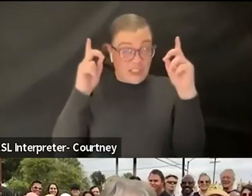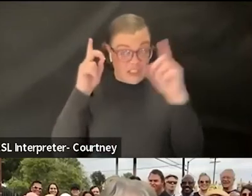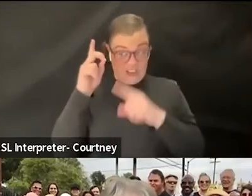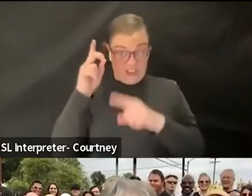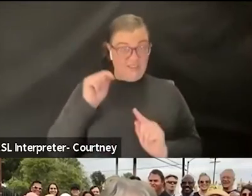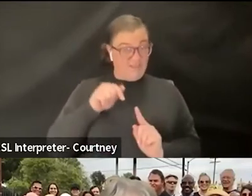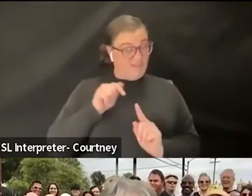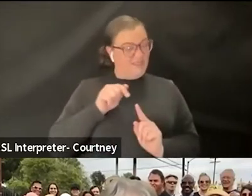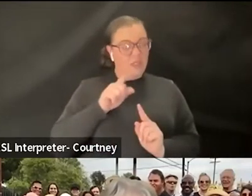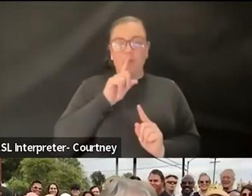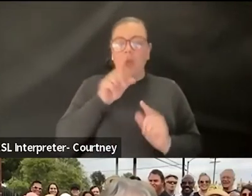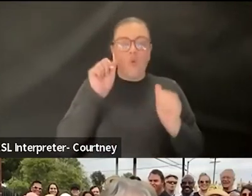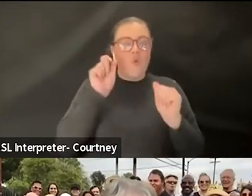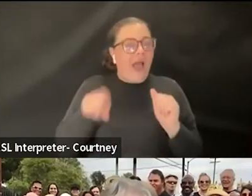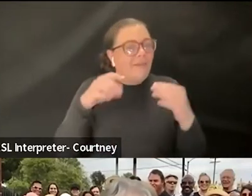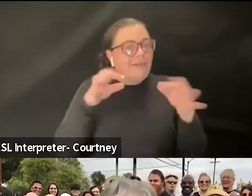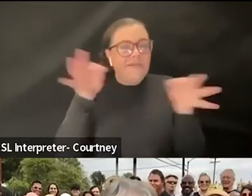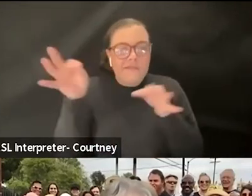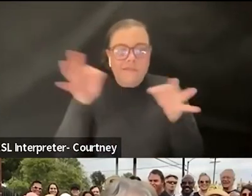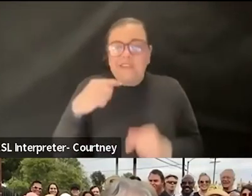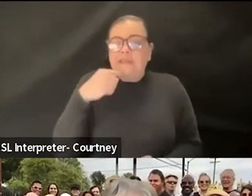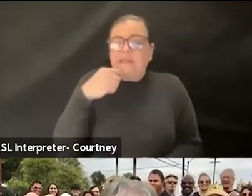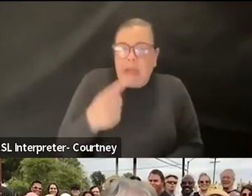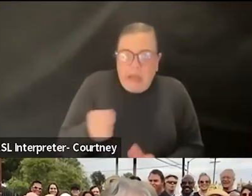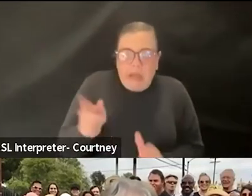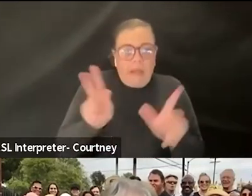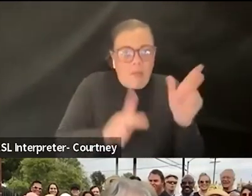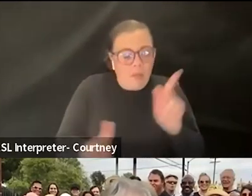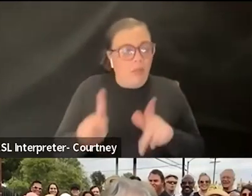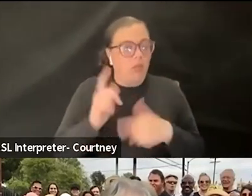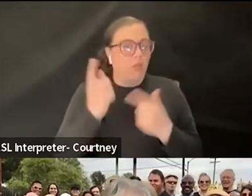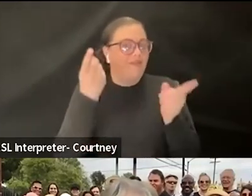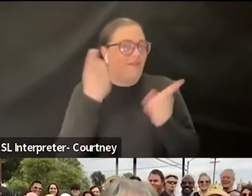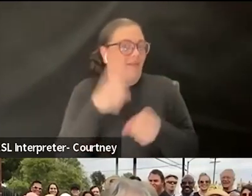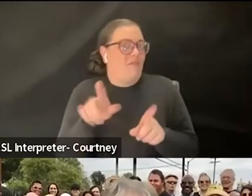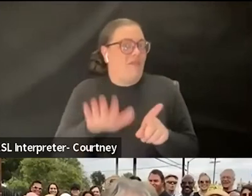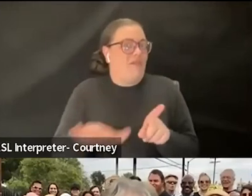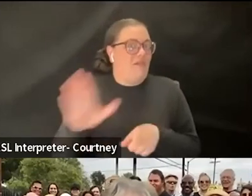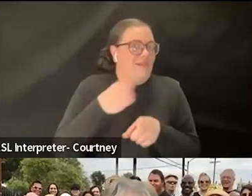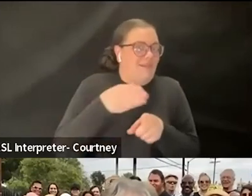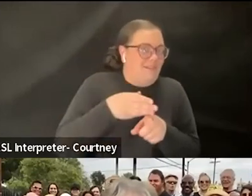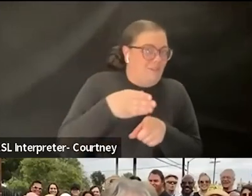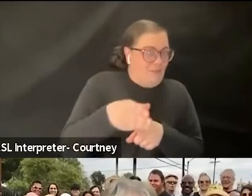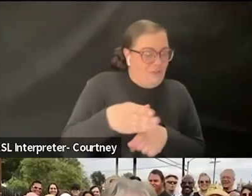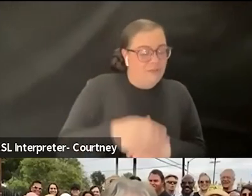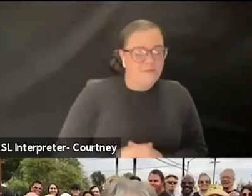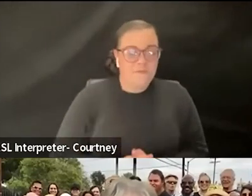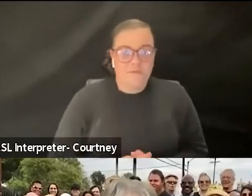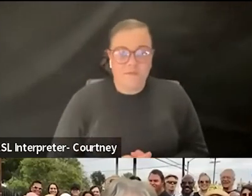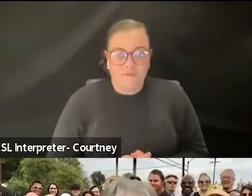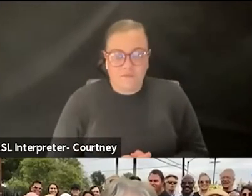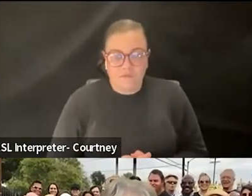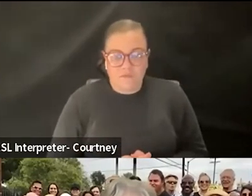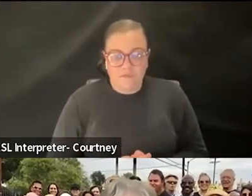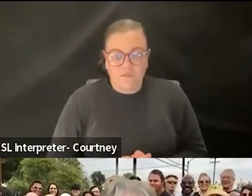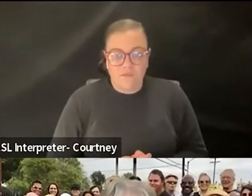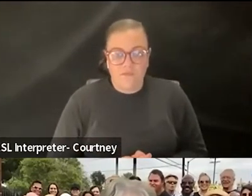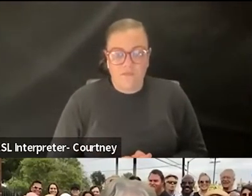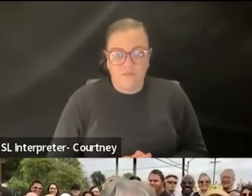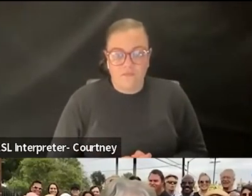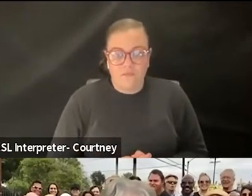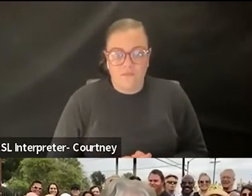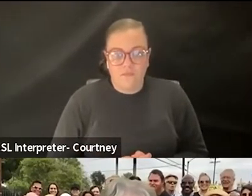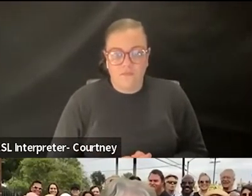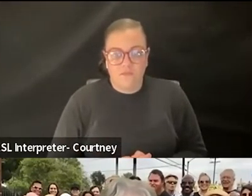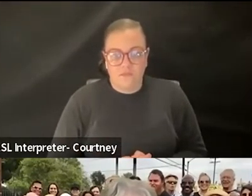treated like the wild, wild west for the most part. Yeah. Yeah. Well, one other challenging topic, Suzanne, I want to talk